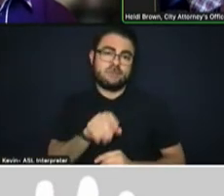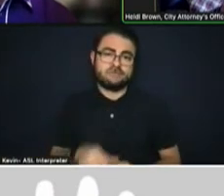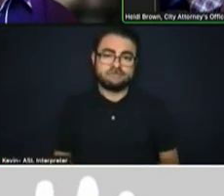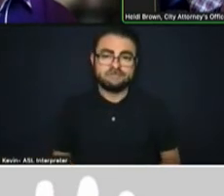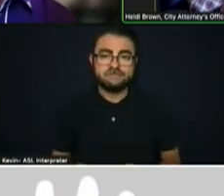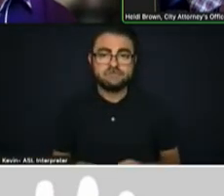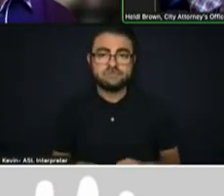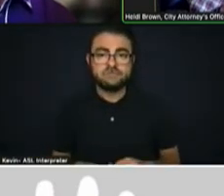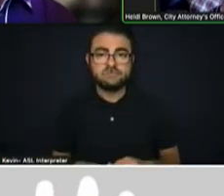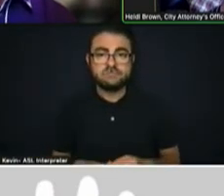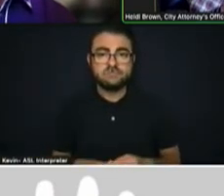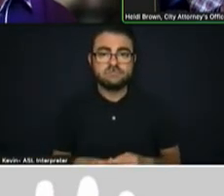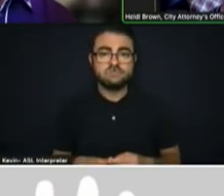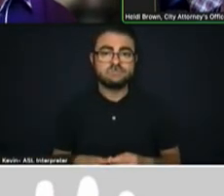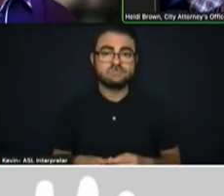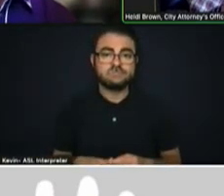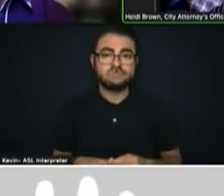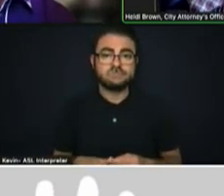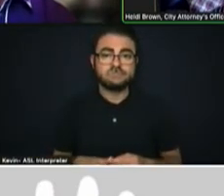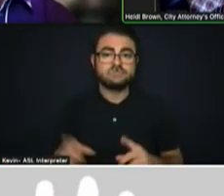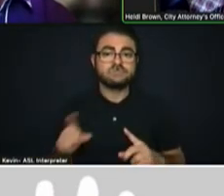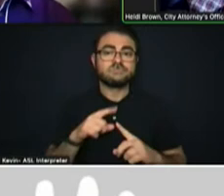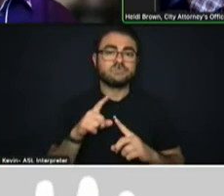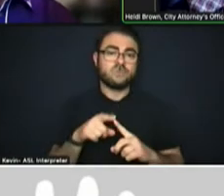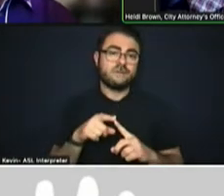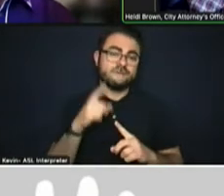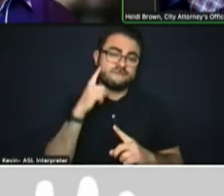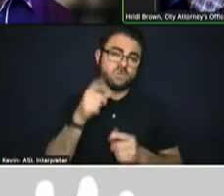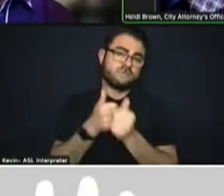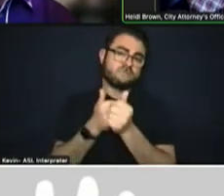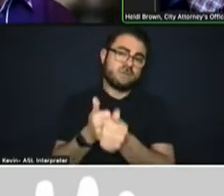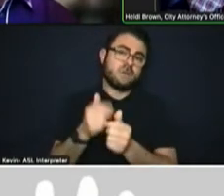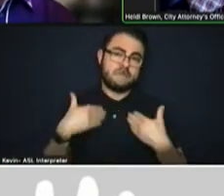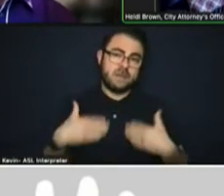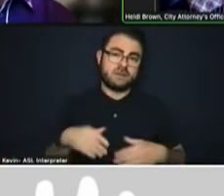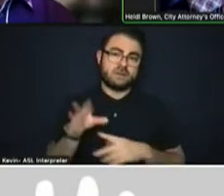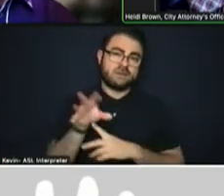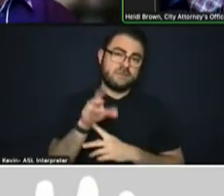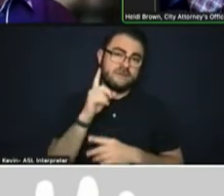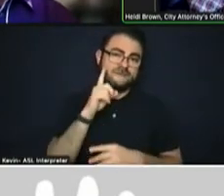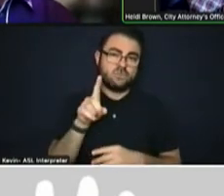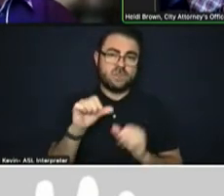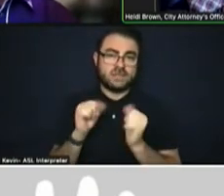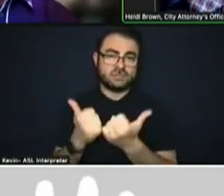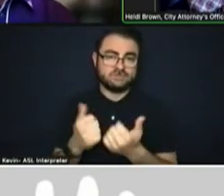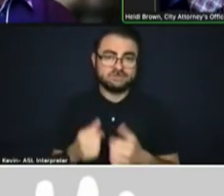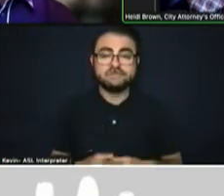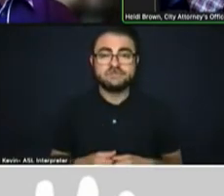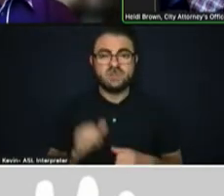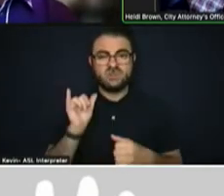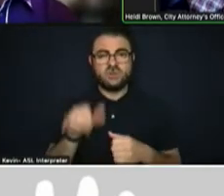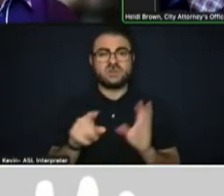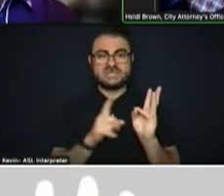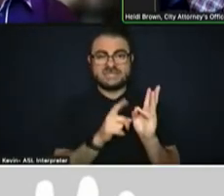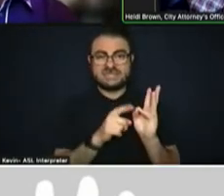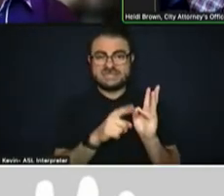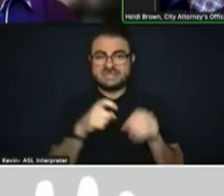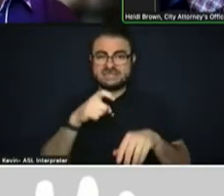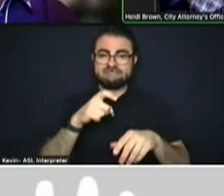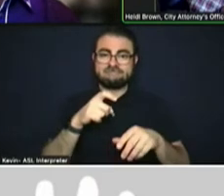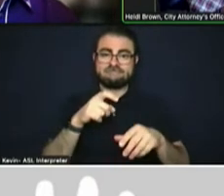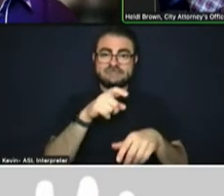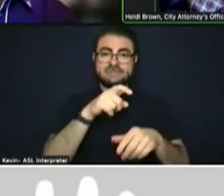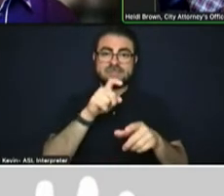a police agency has body cameras. So those are the six instances when manual activation is